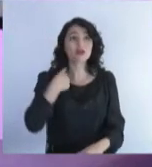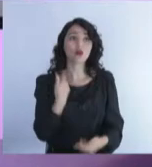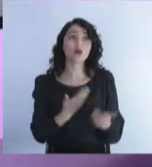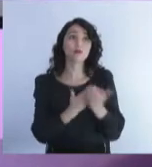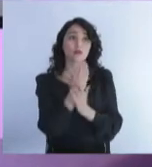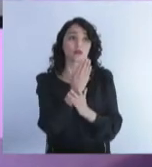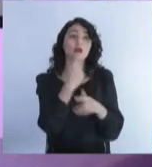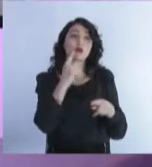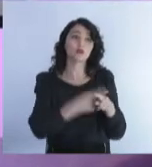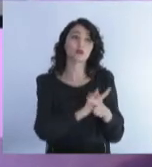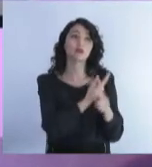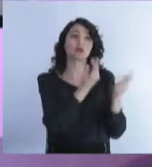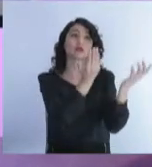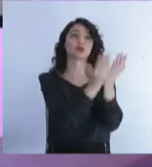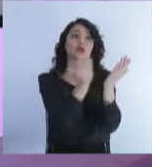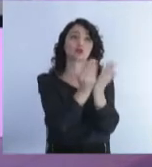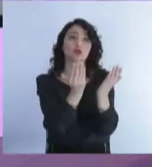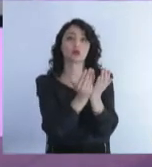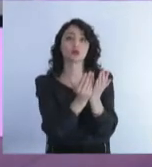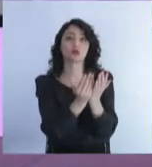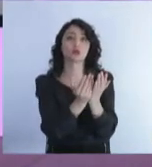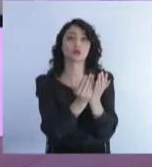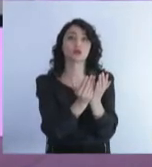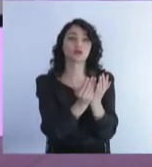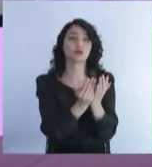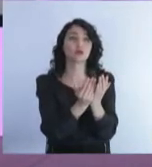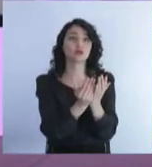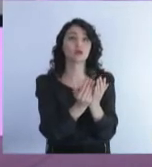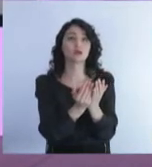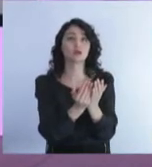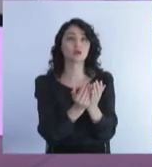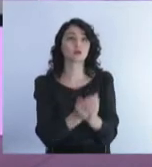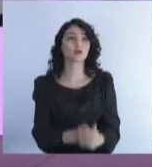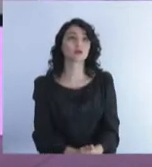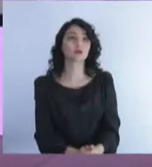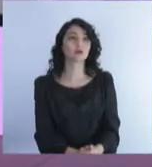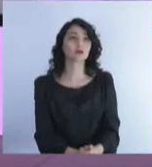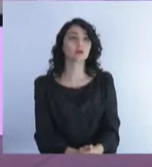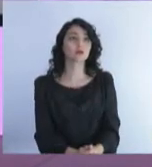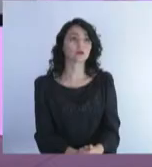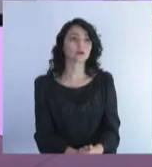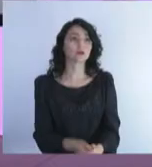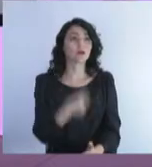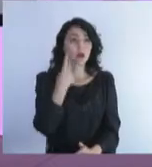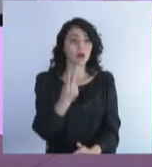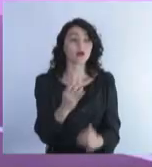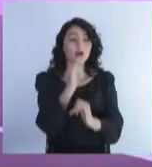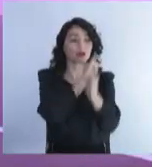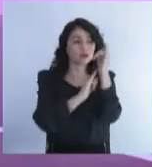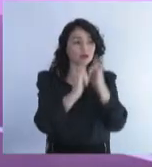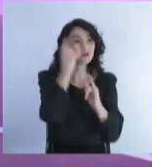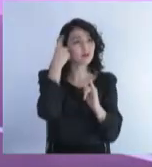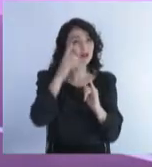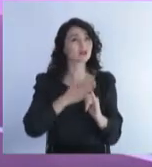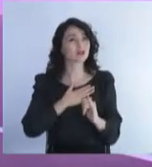estudio en la virtualidad, pero aún siento que es muy